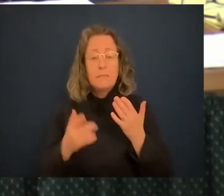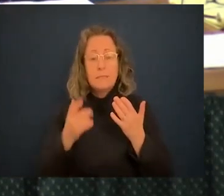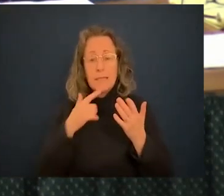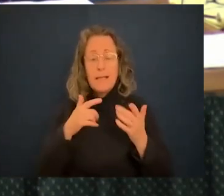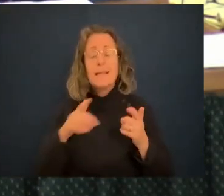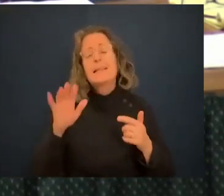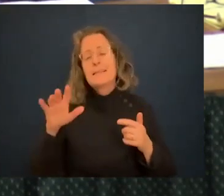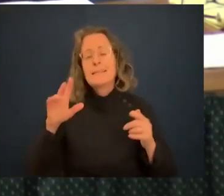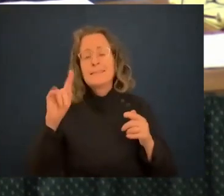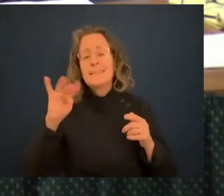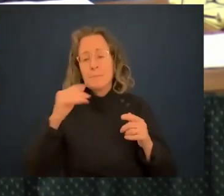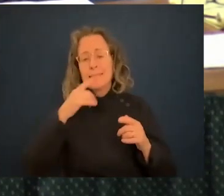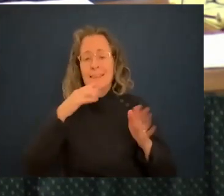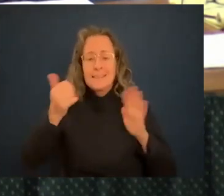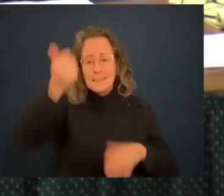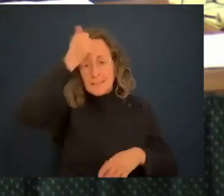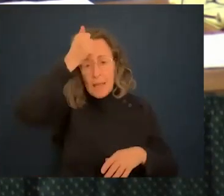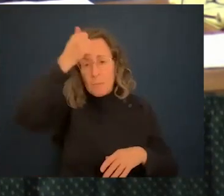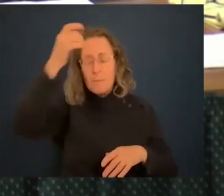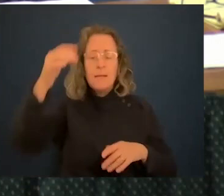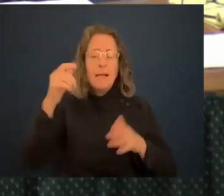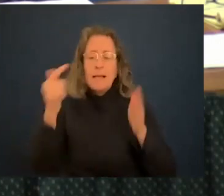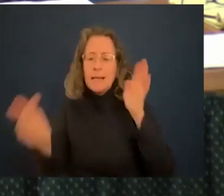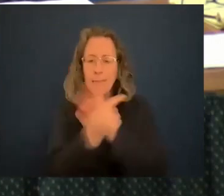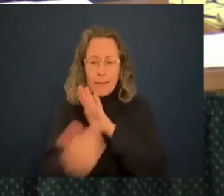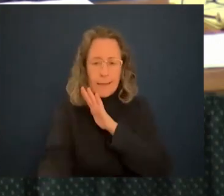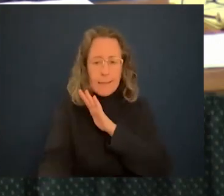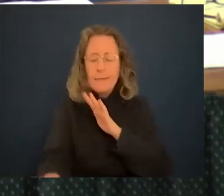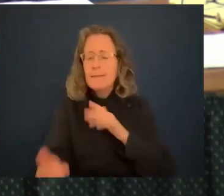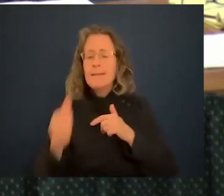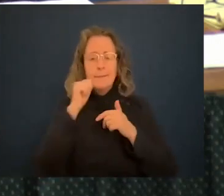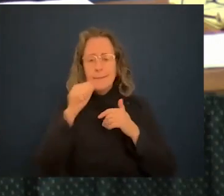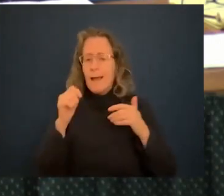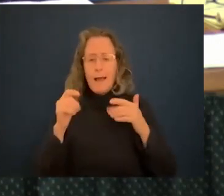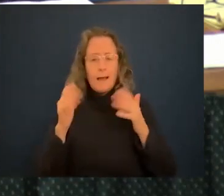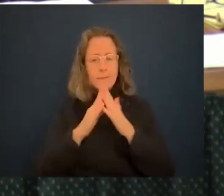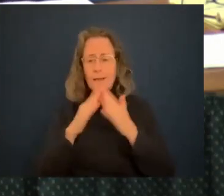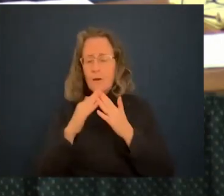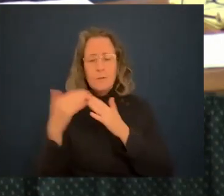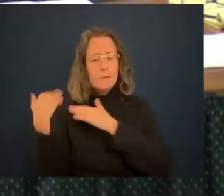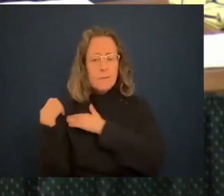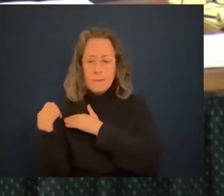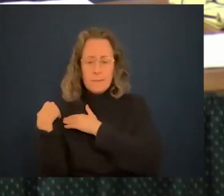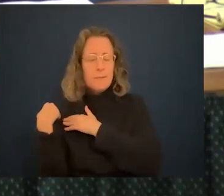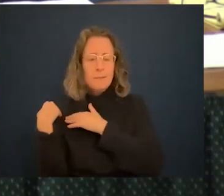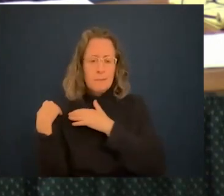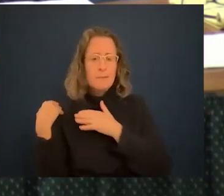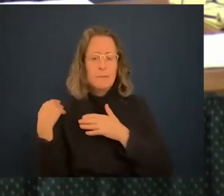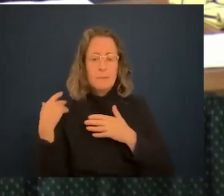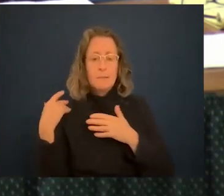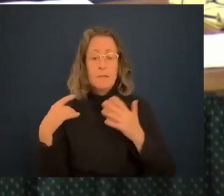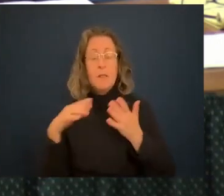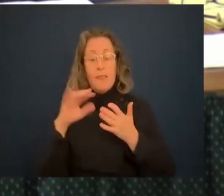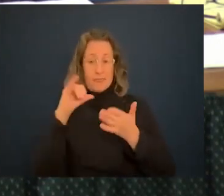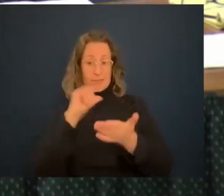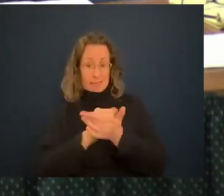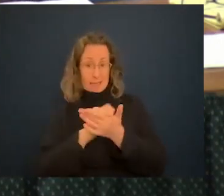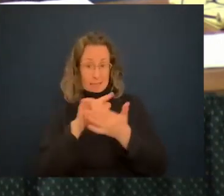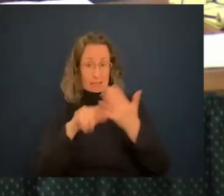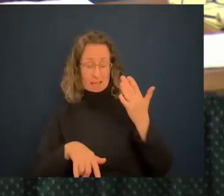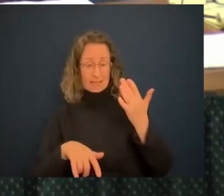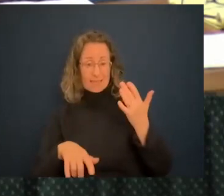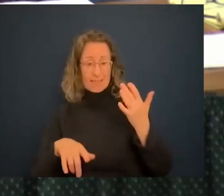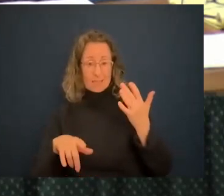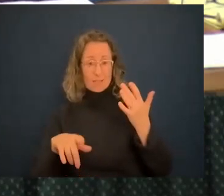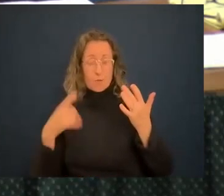this is unlawful this is not for the municipality to undertake that's all I'm saying and so those things need to be